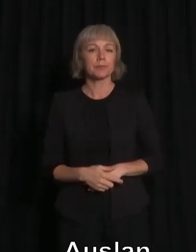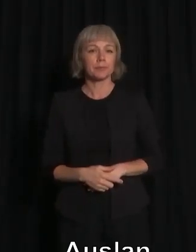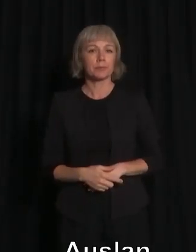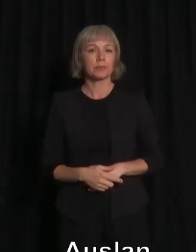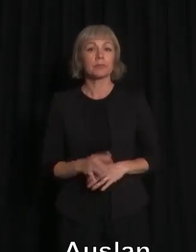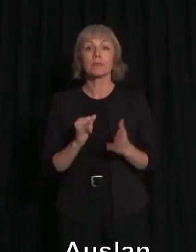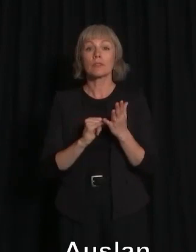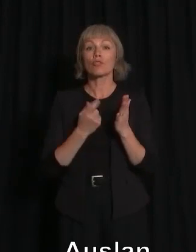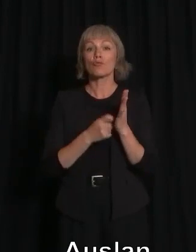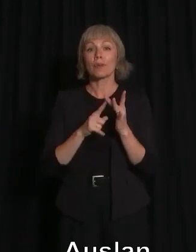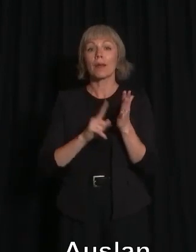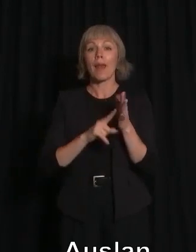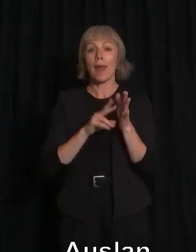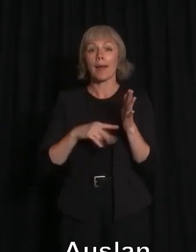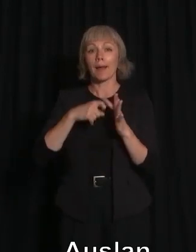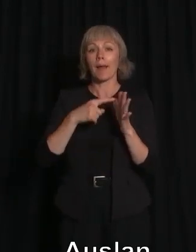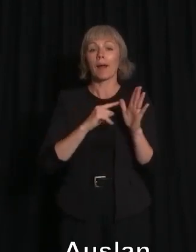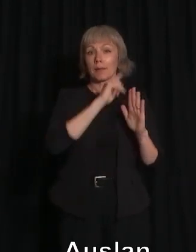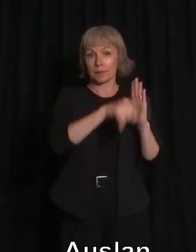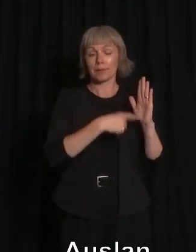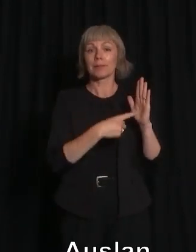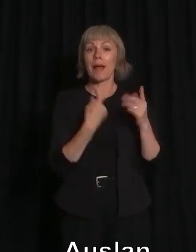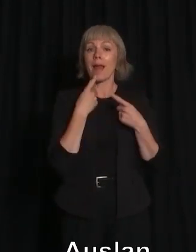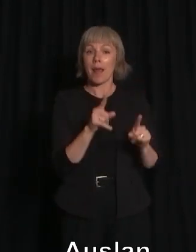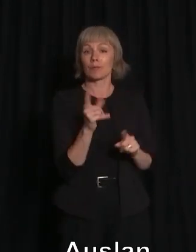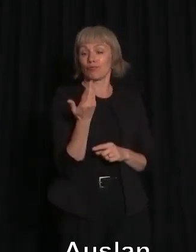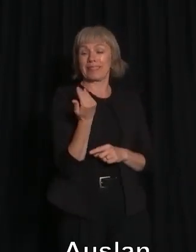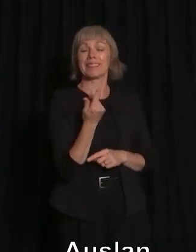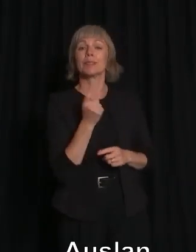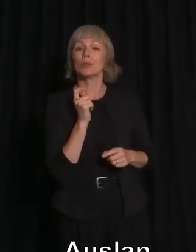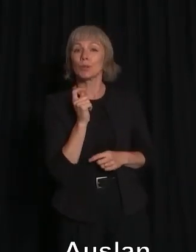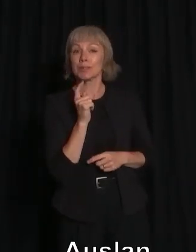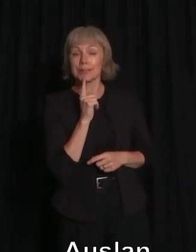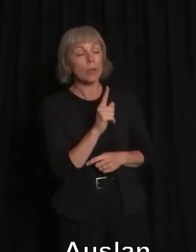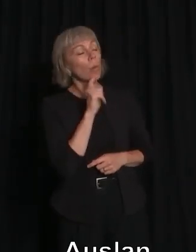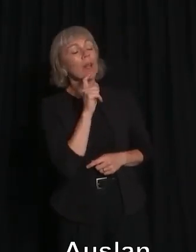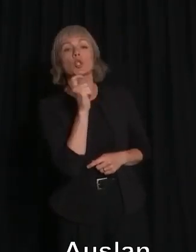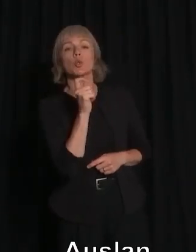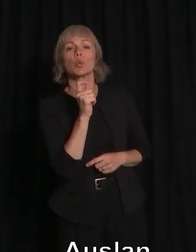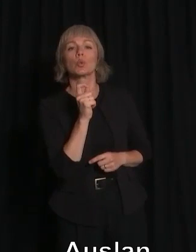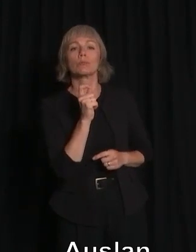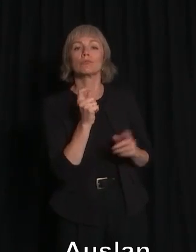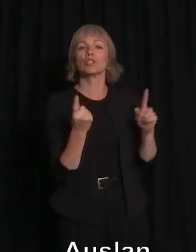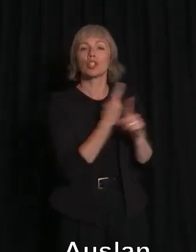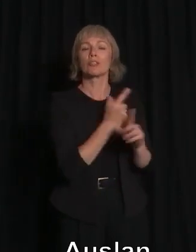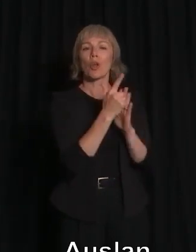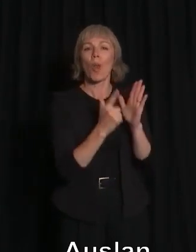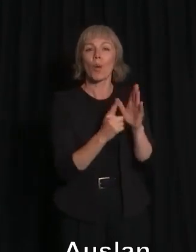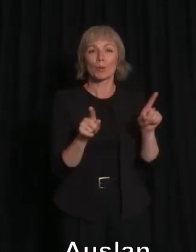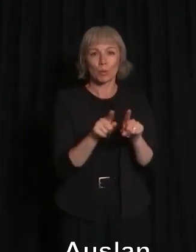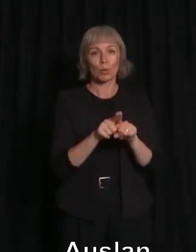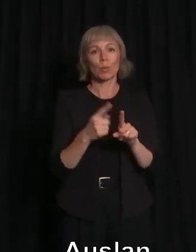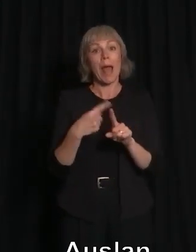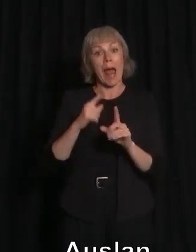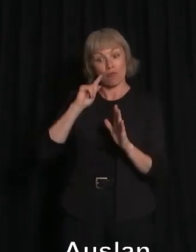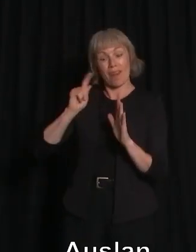Sri Lanka, too, has announced that it will decriminalize, and legal recognition of gender identity is